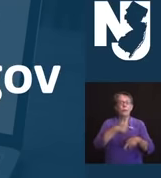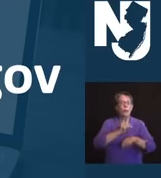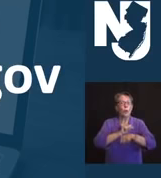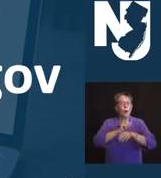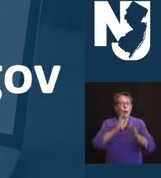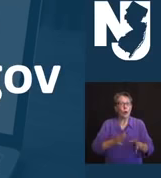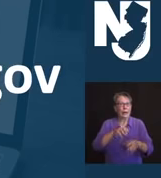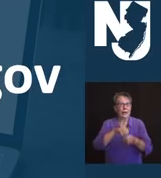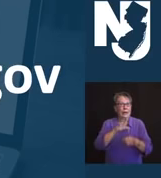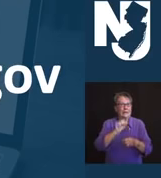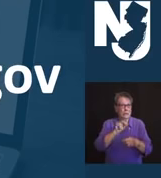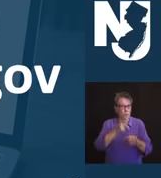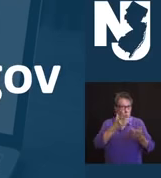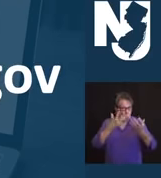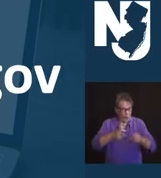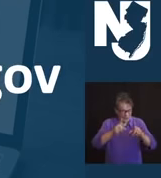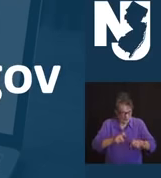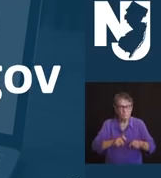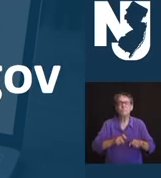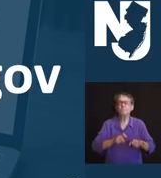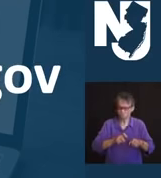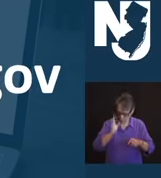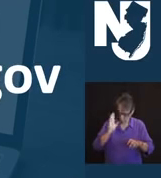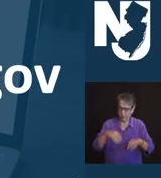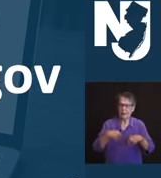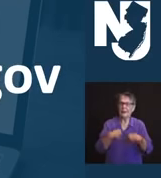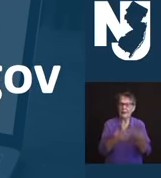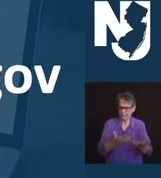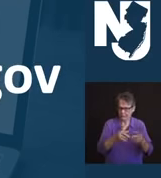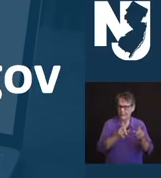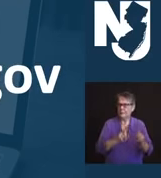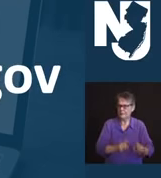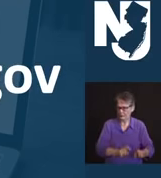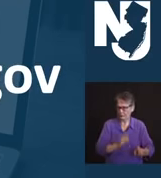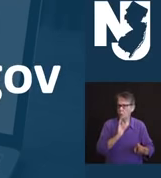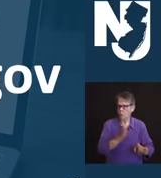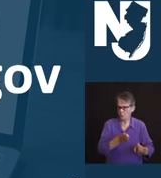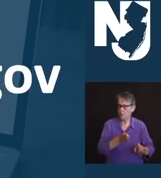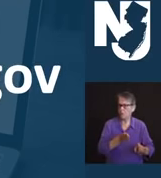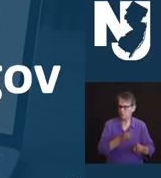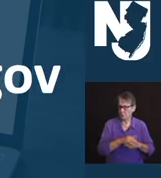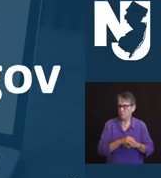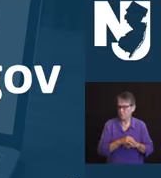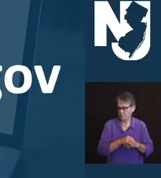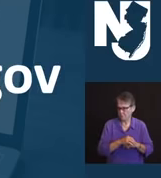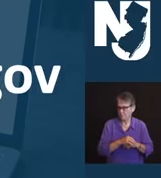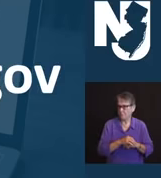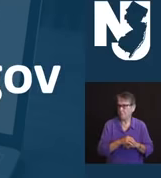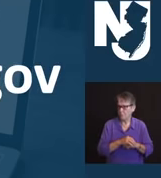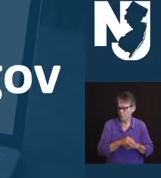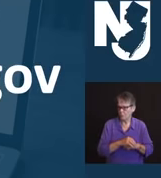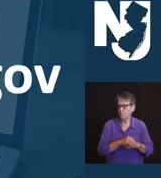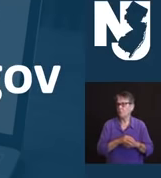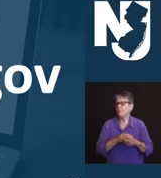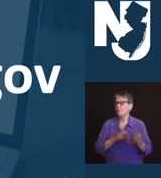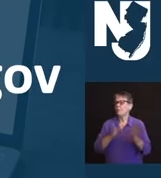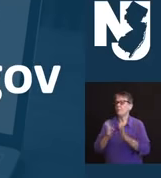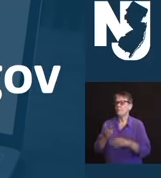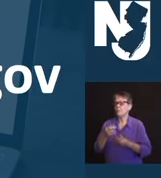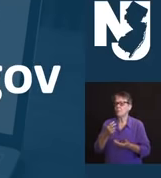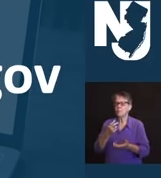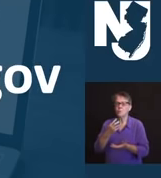rules for indoor dining, which also will be released in the coming days and will be similar to the requirements in place for outdoor dining, will